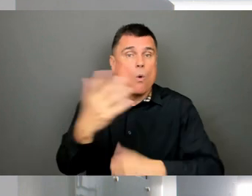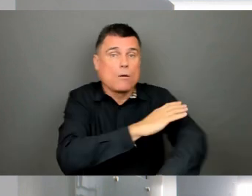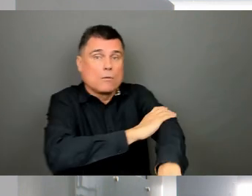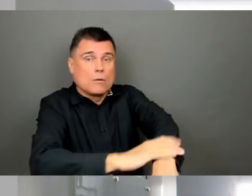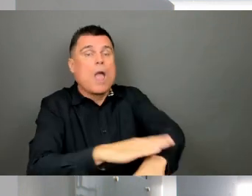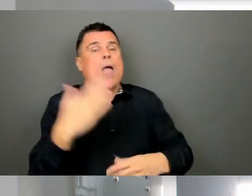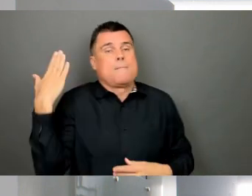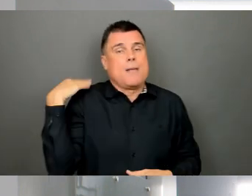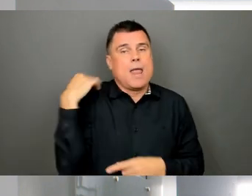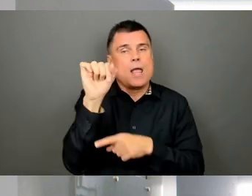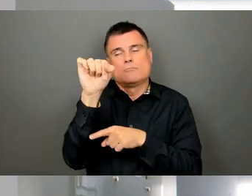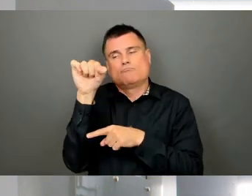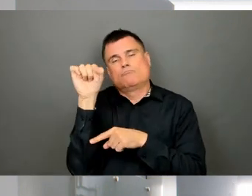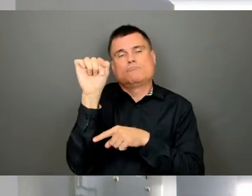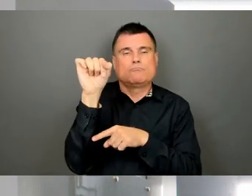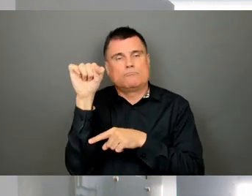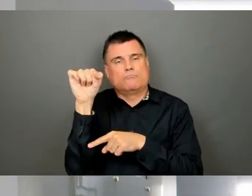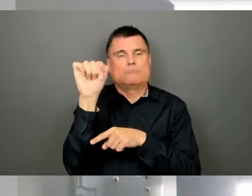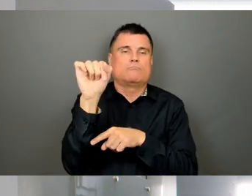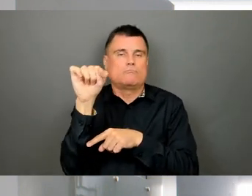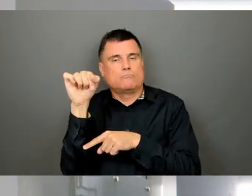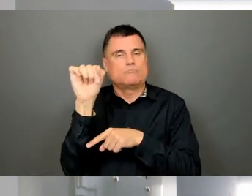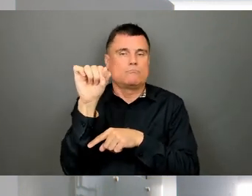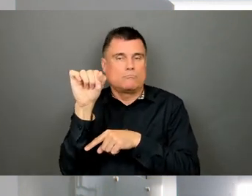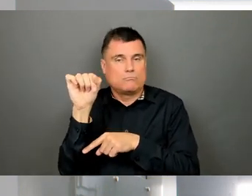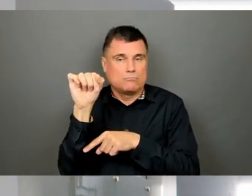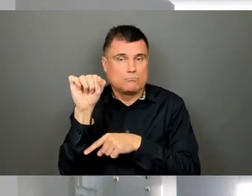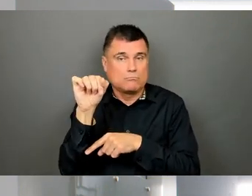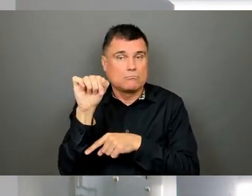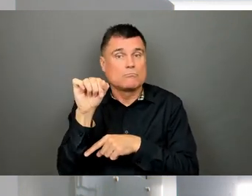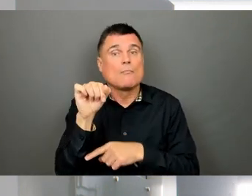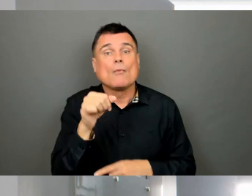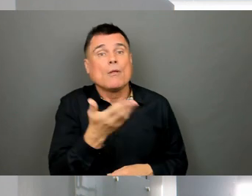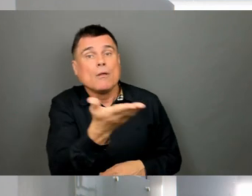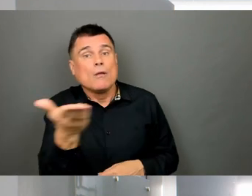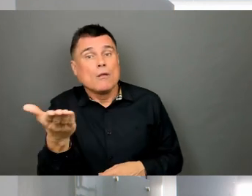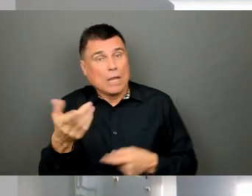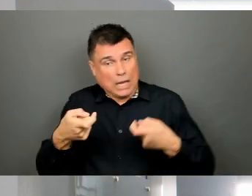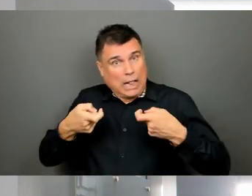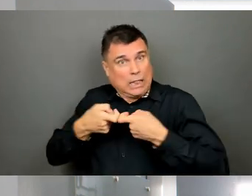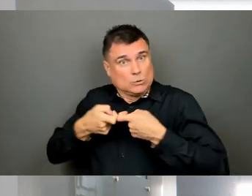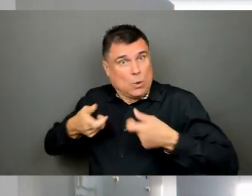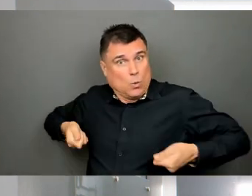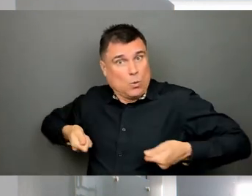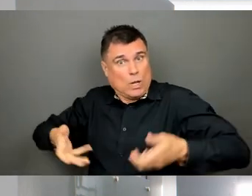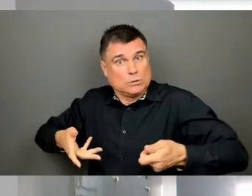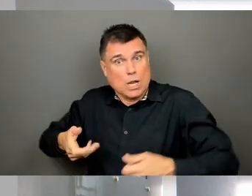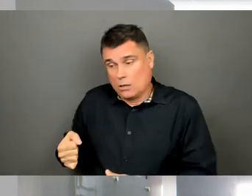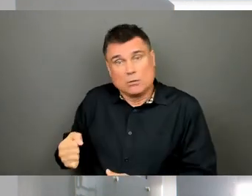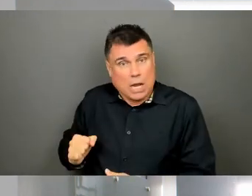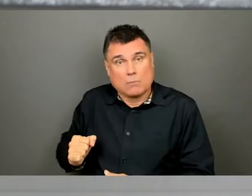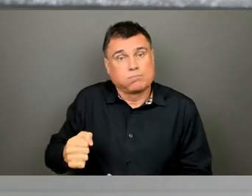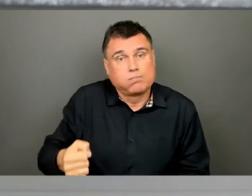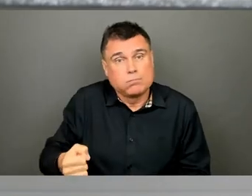while you're doing the back groove, or with a power chair, you can just move the chair and then only use